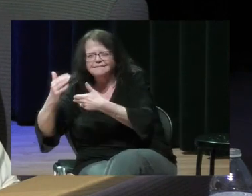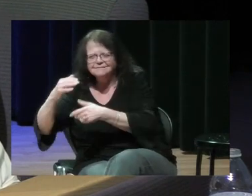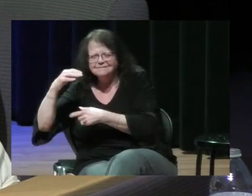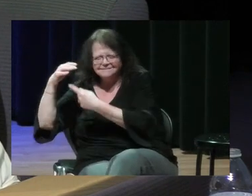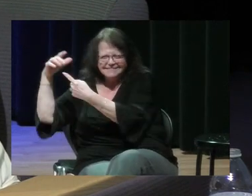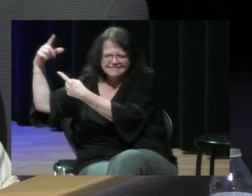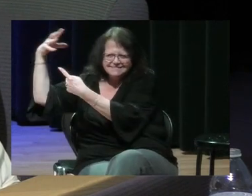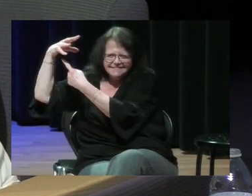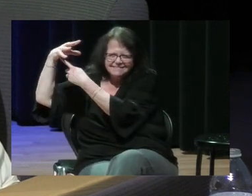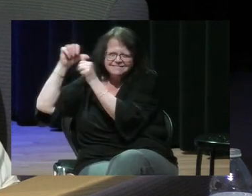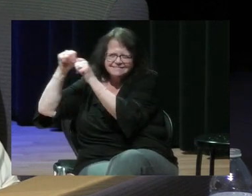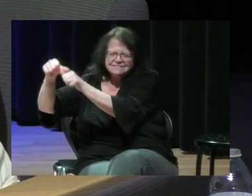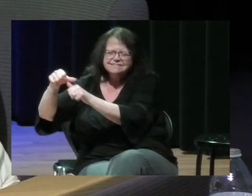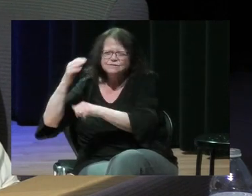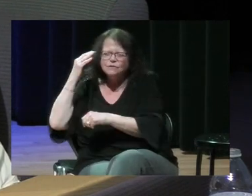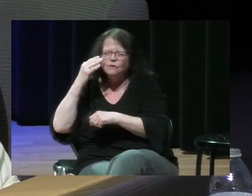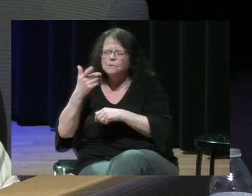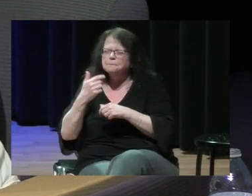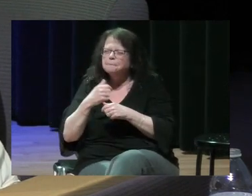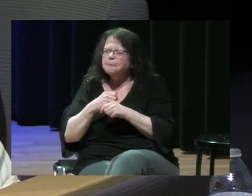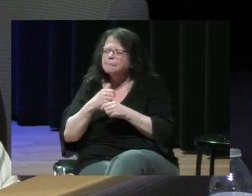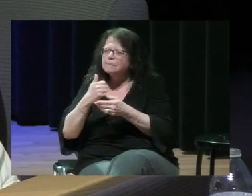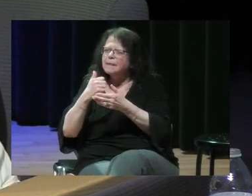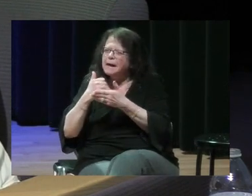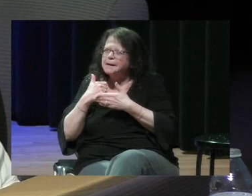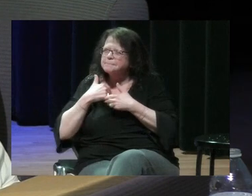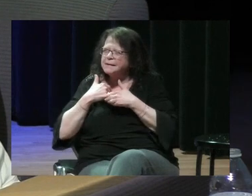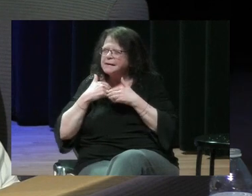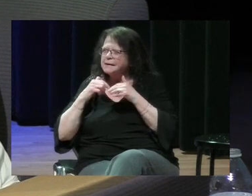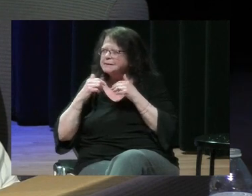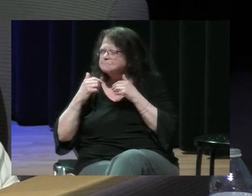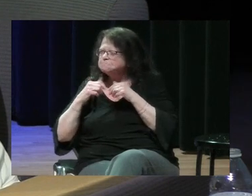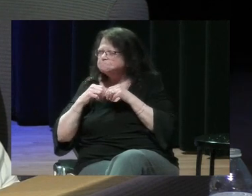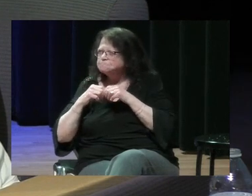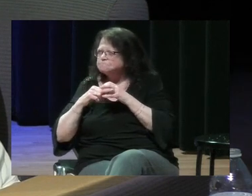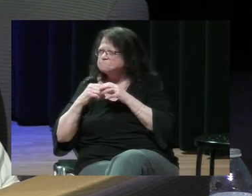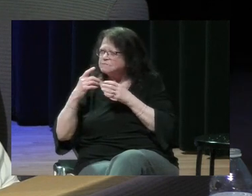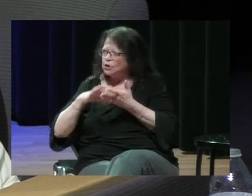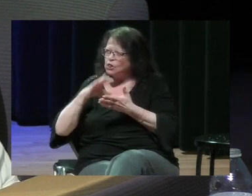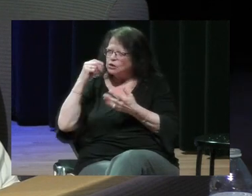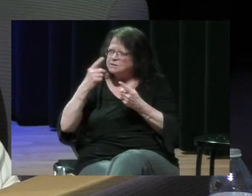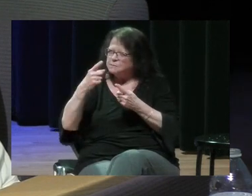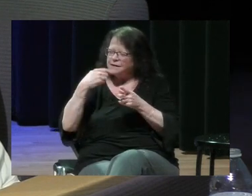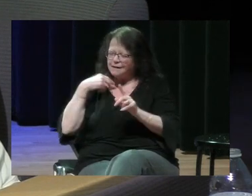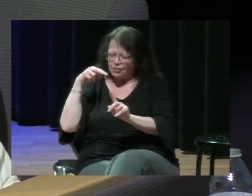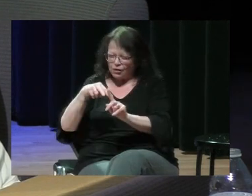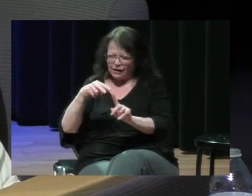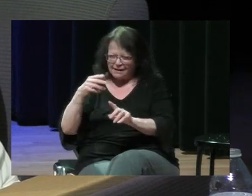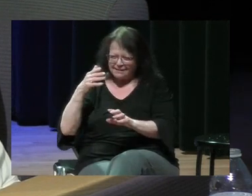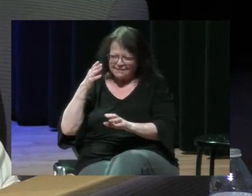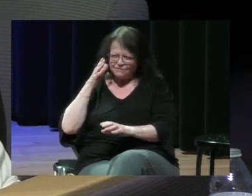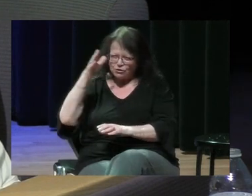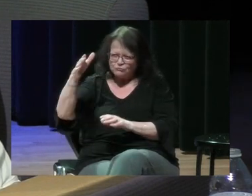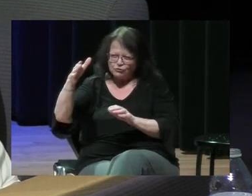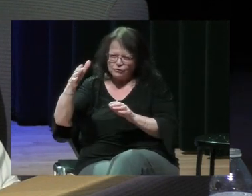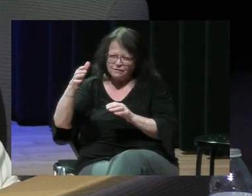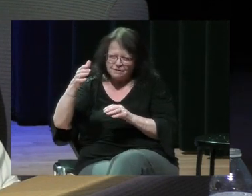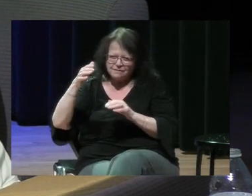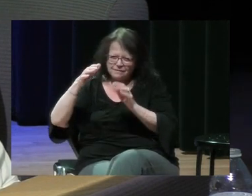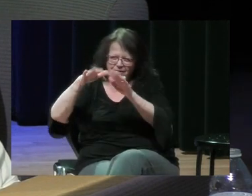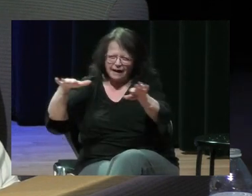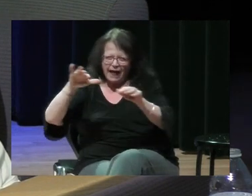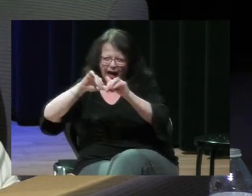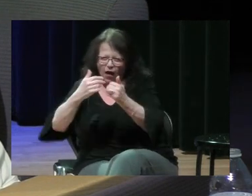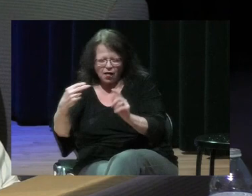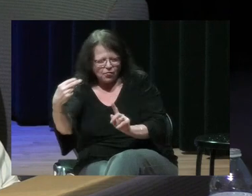And I don't really think about how I'm going to be viewed in history, one, because that is very overwhelming to consider. And